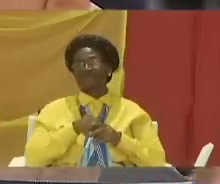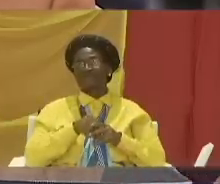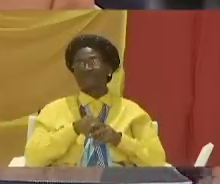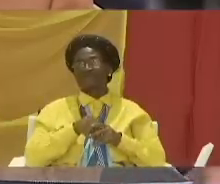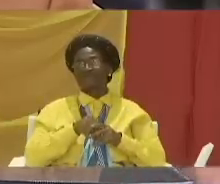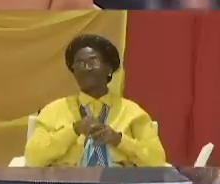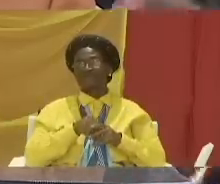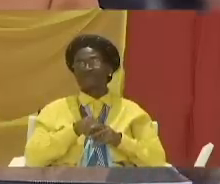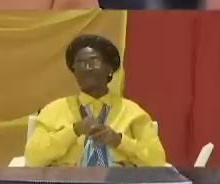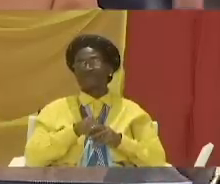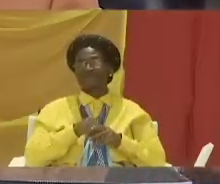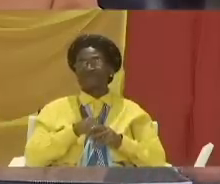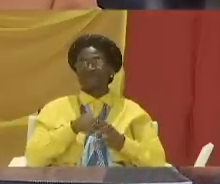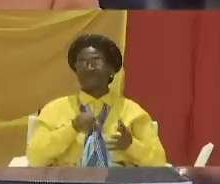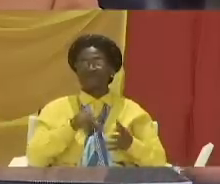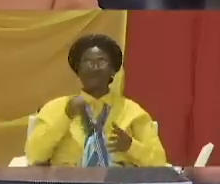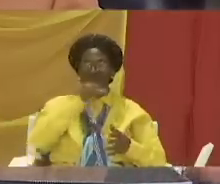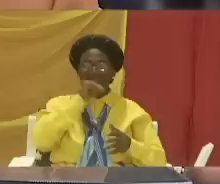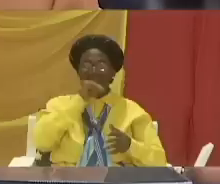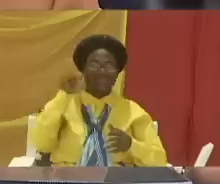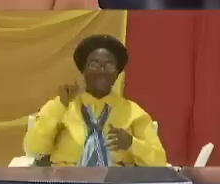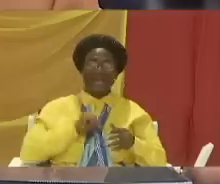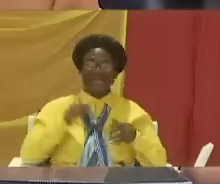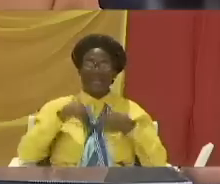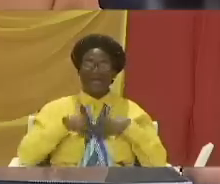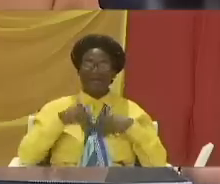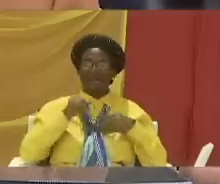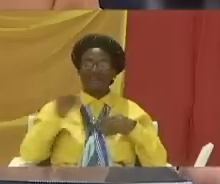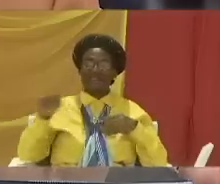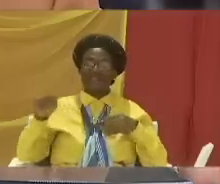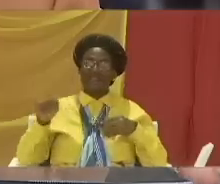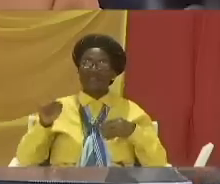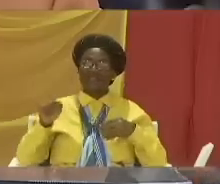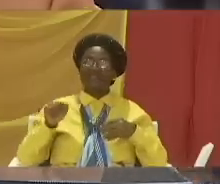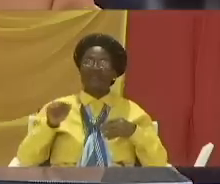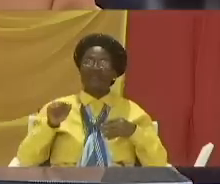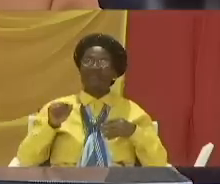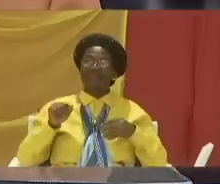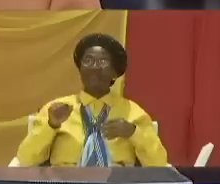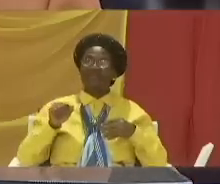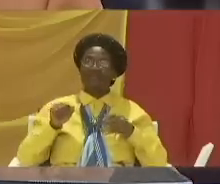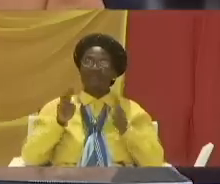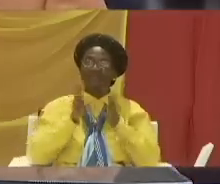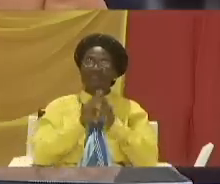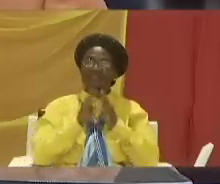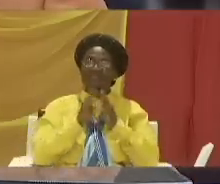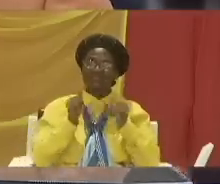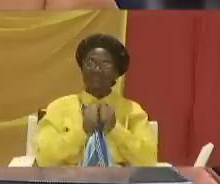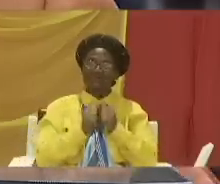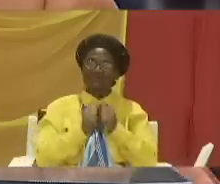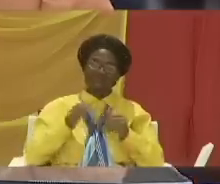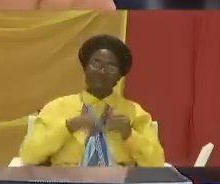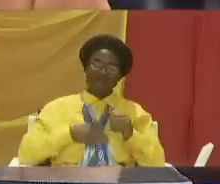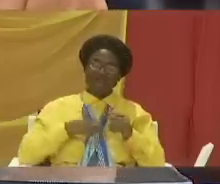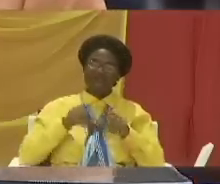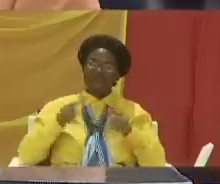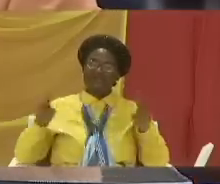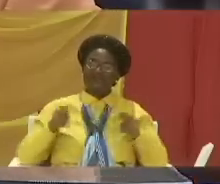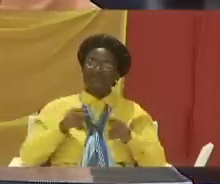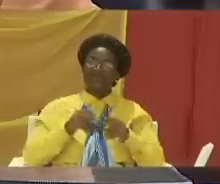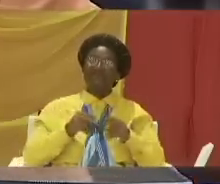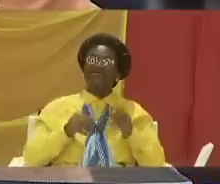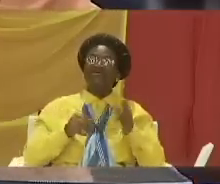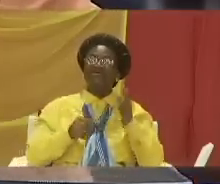Yesterday I was having a meeting with my very senior pastors. And I was telling them of